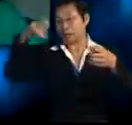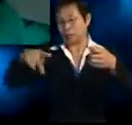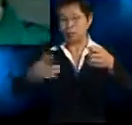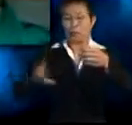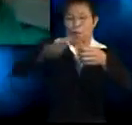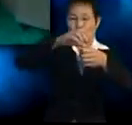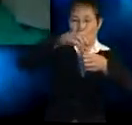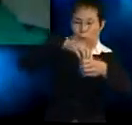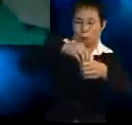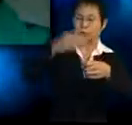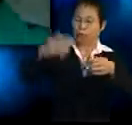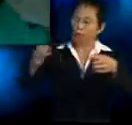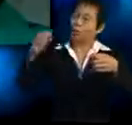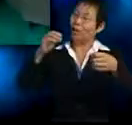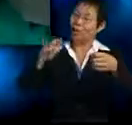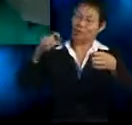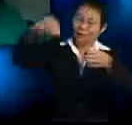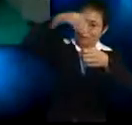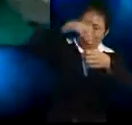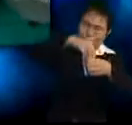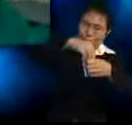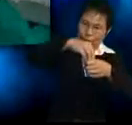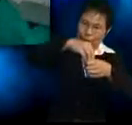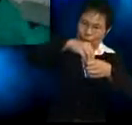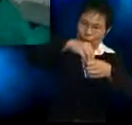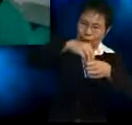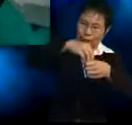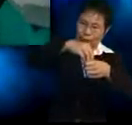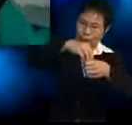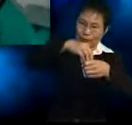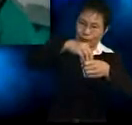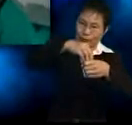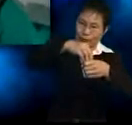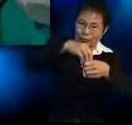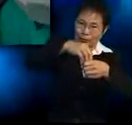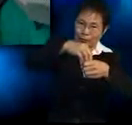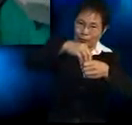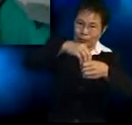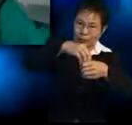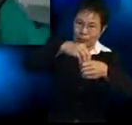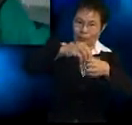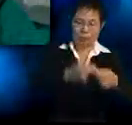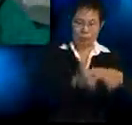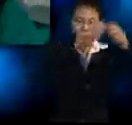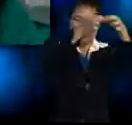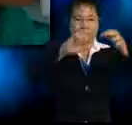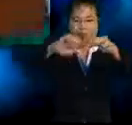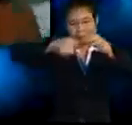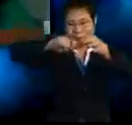Close the mouth with the rubber stopper and delivery tube and attach it to the retort